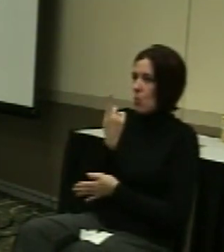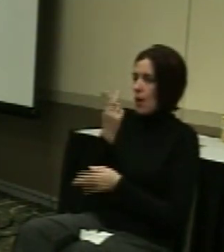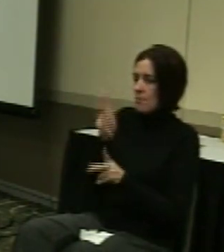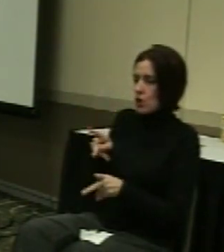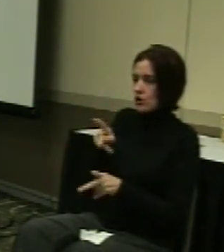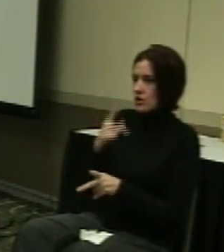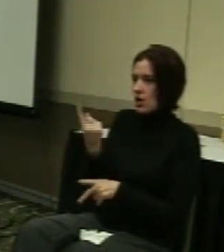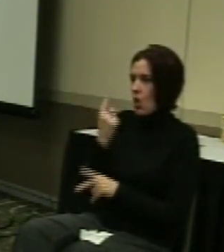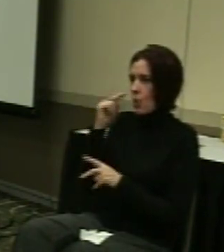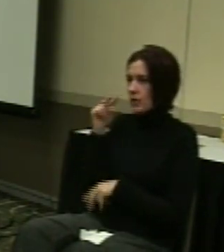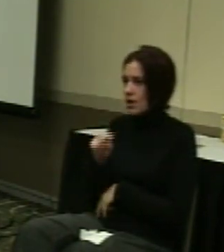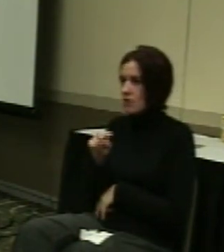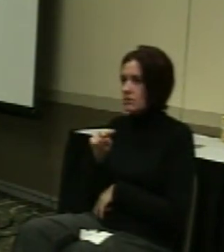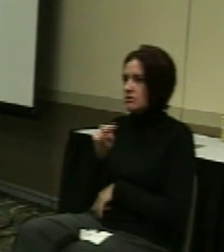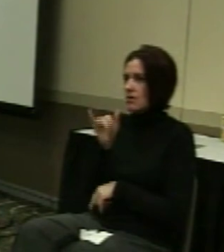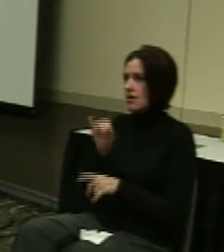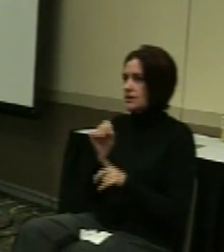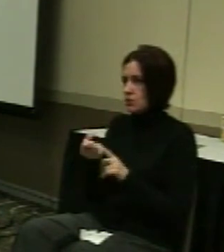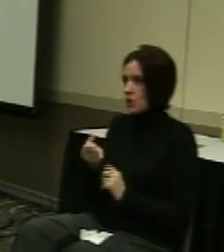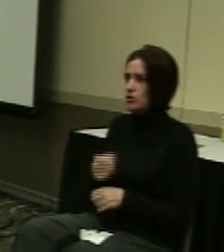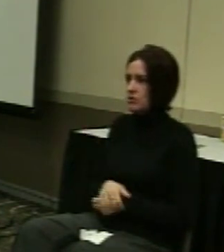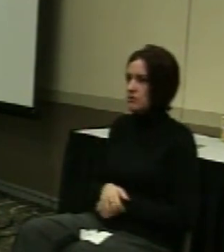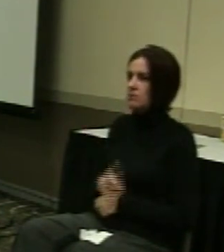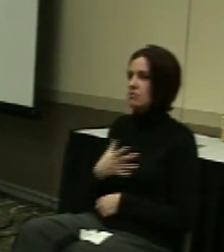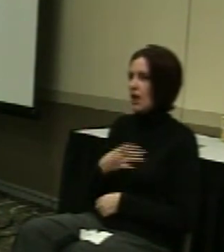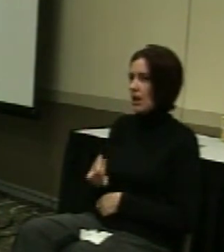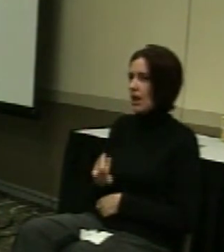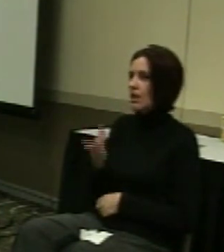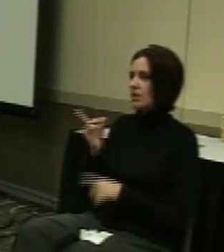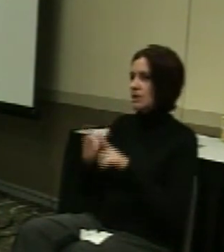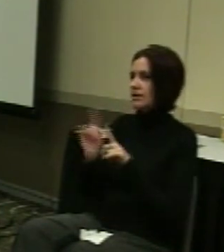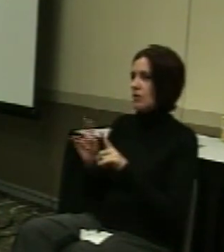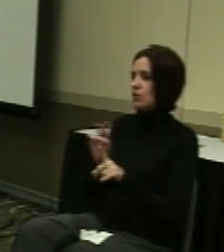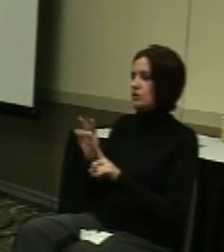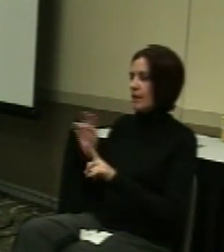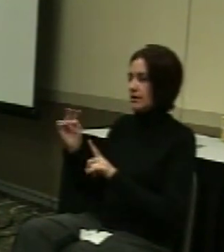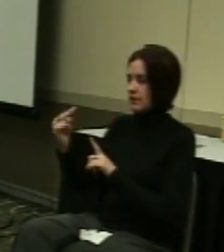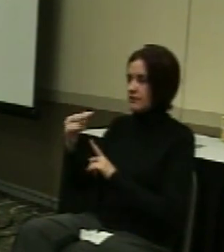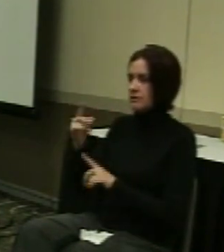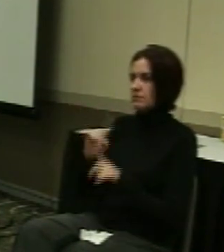eye on the situation. Like the different perspectives. Different perspectives.